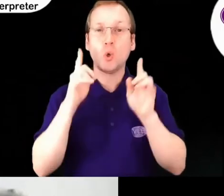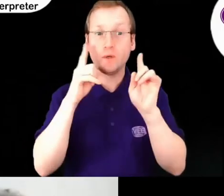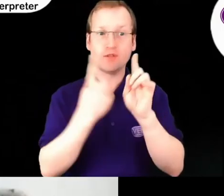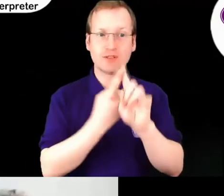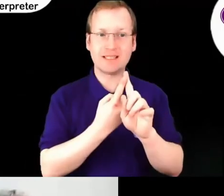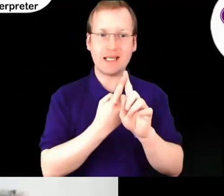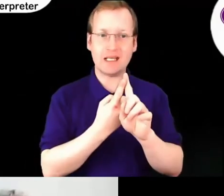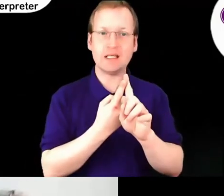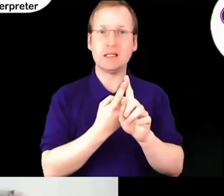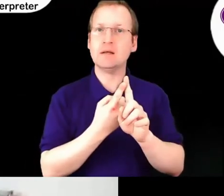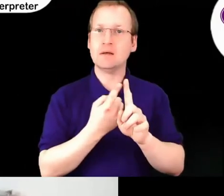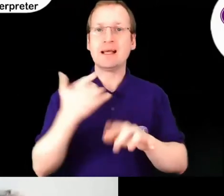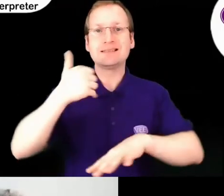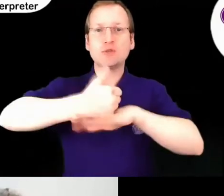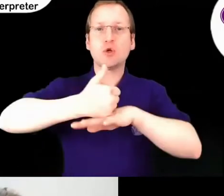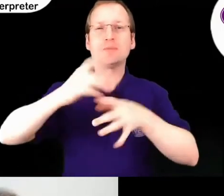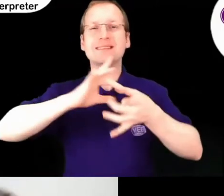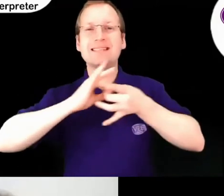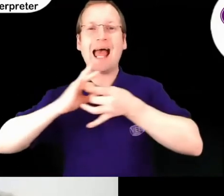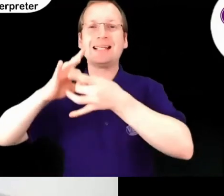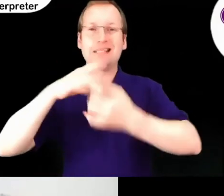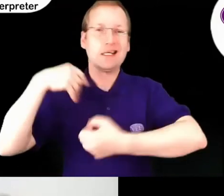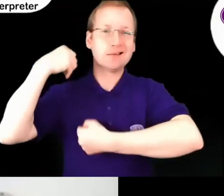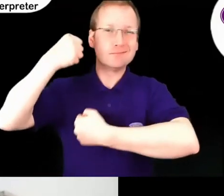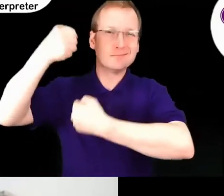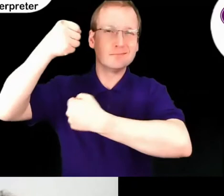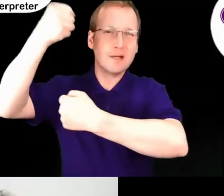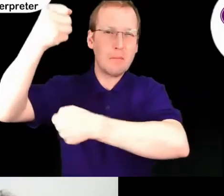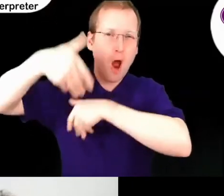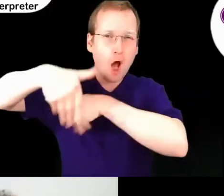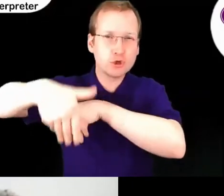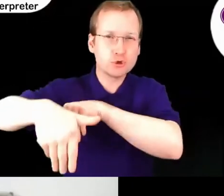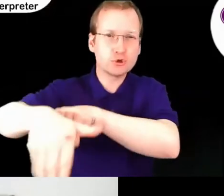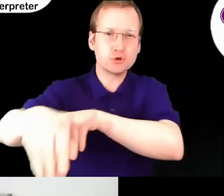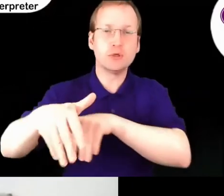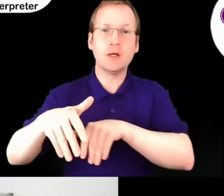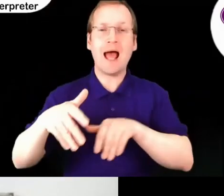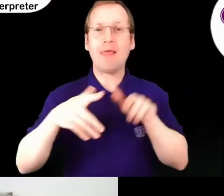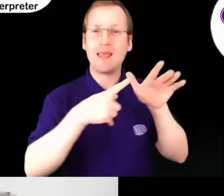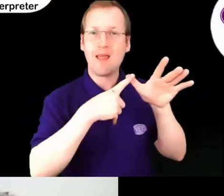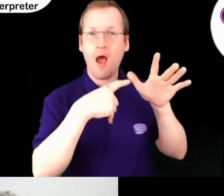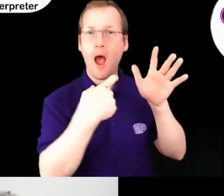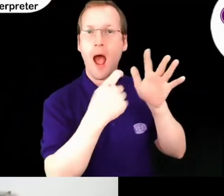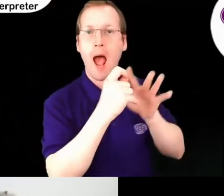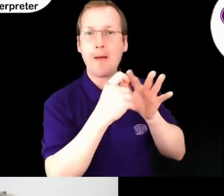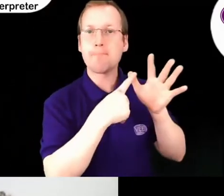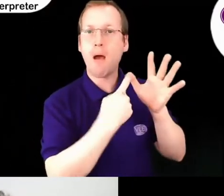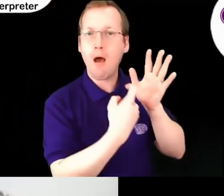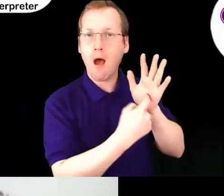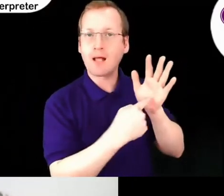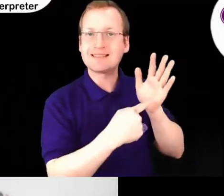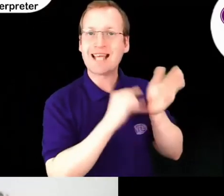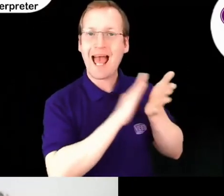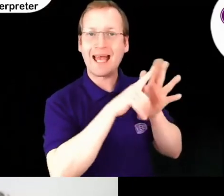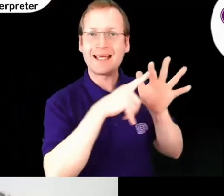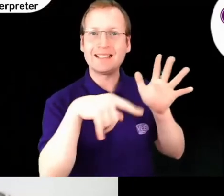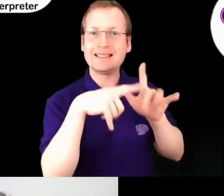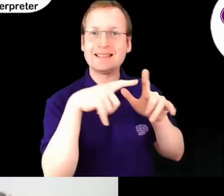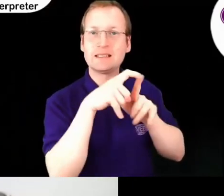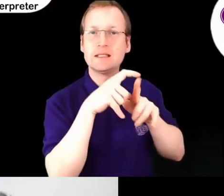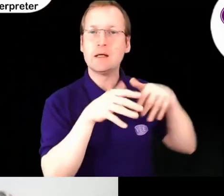about 35 years ago, and was involved in the anti-apartheid movement. So all of that was part of